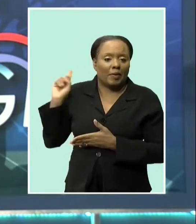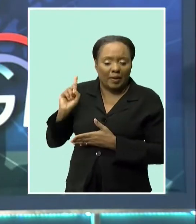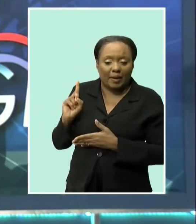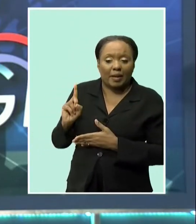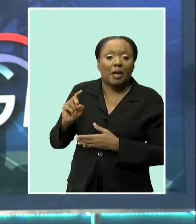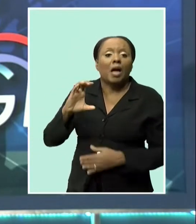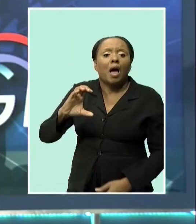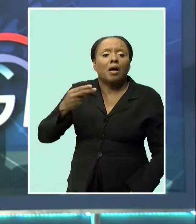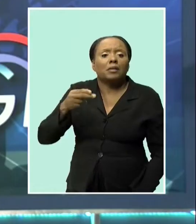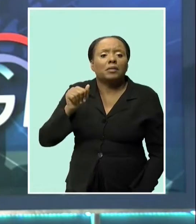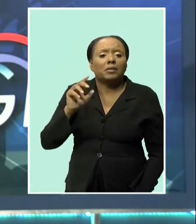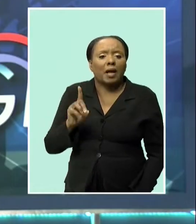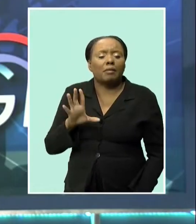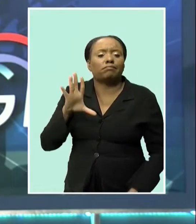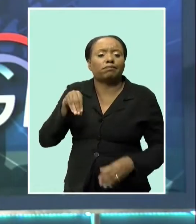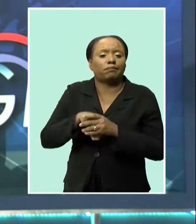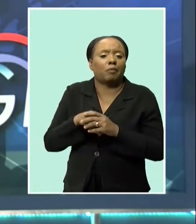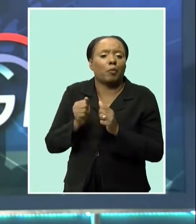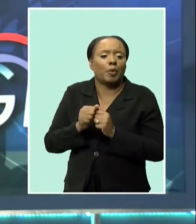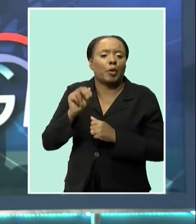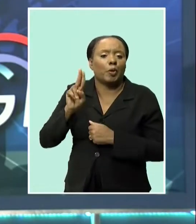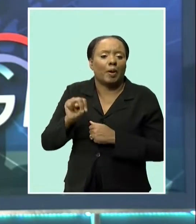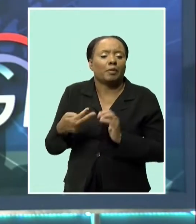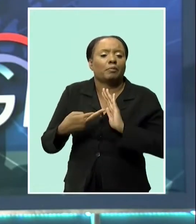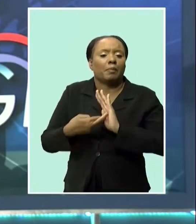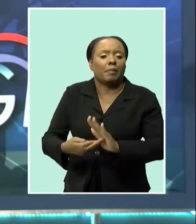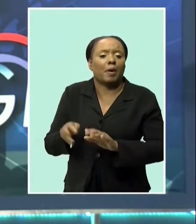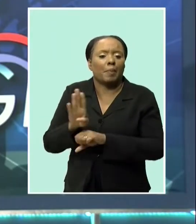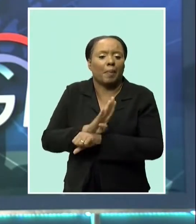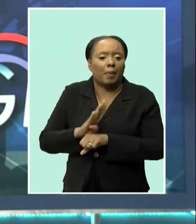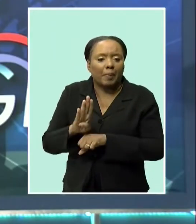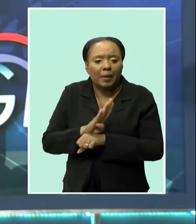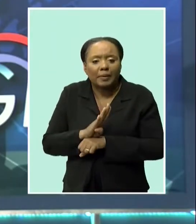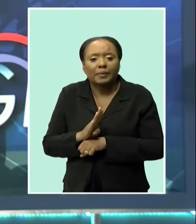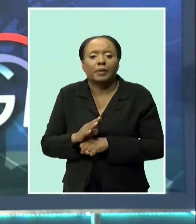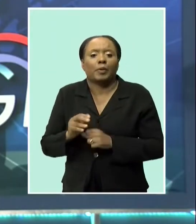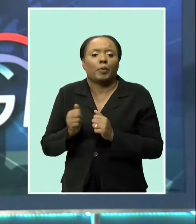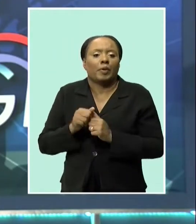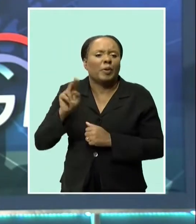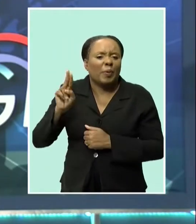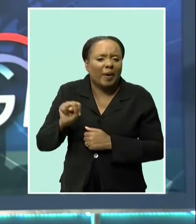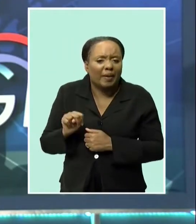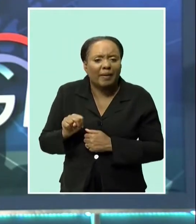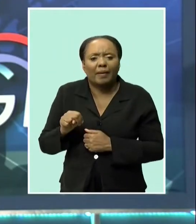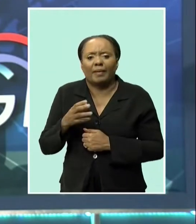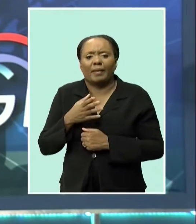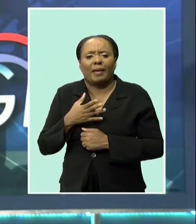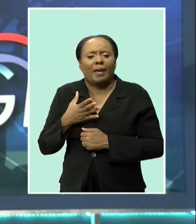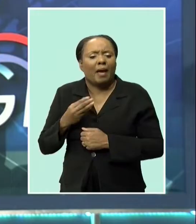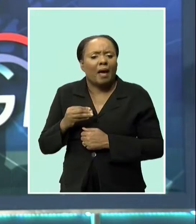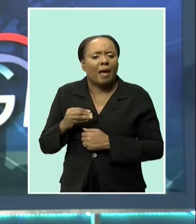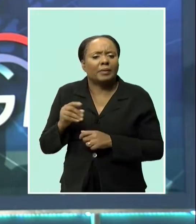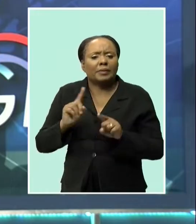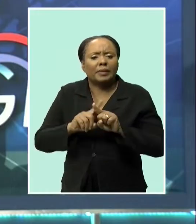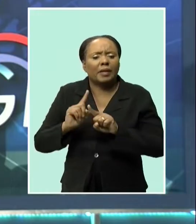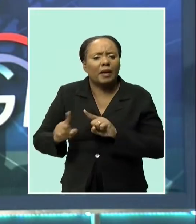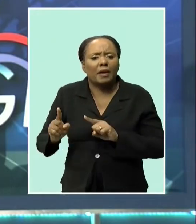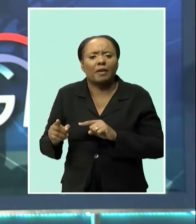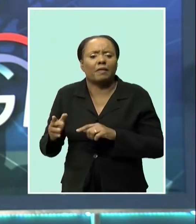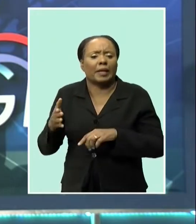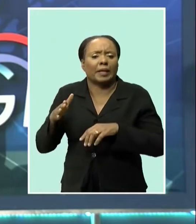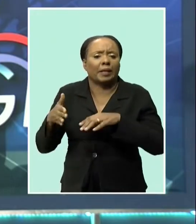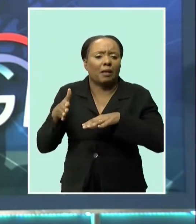permanent representative to the United Nations at Geneva, Vienna and Rome, and ambassador to Switzerland, Austria, Hungary and